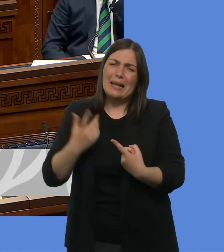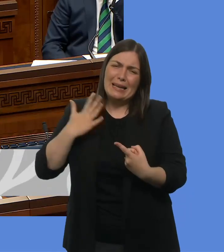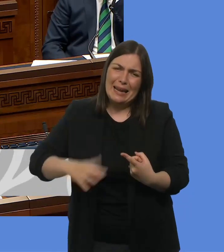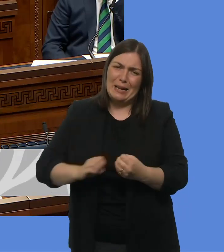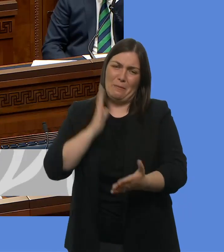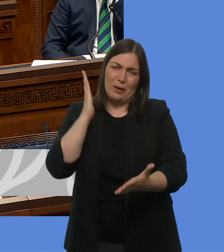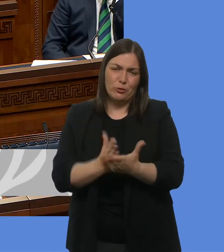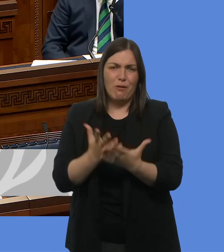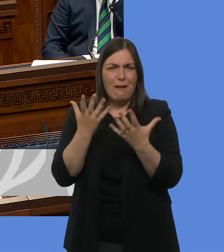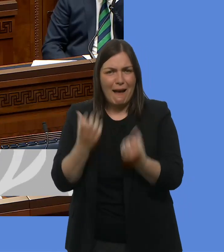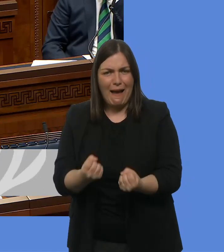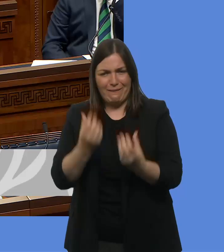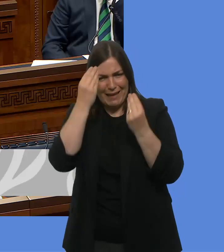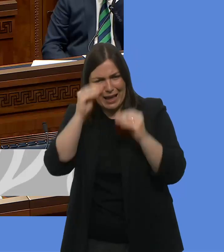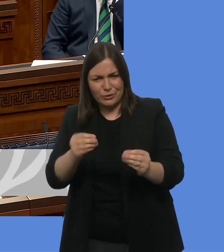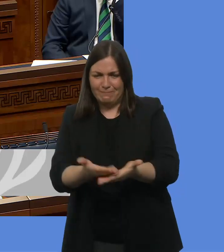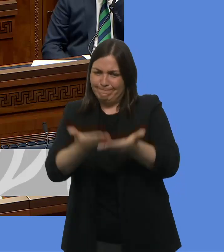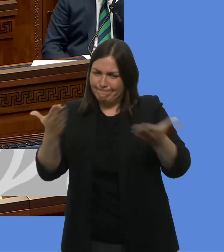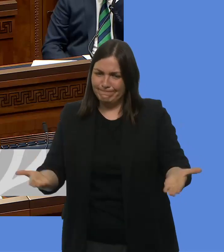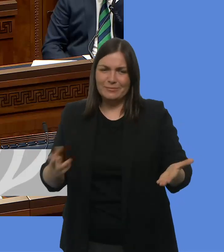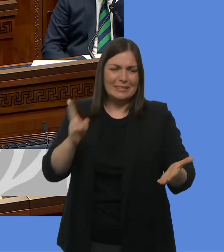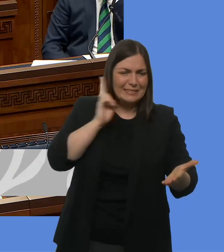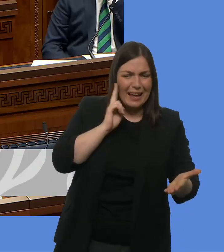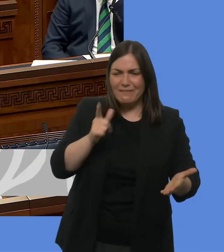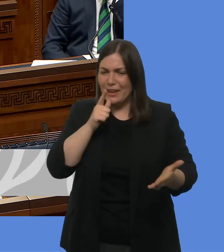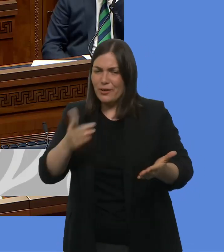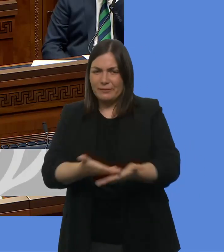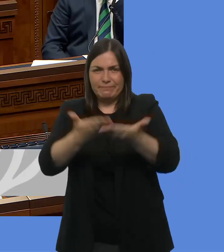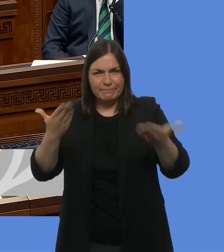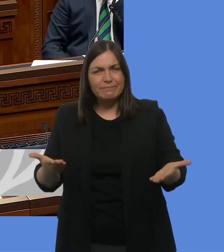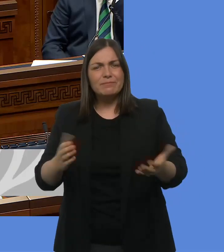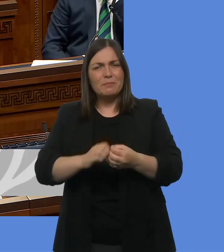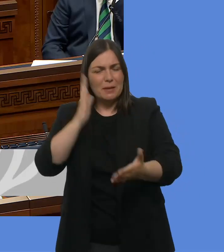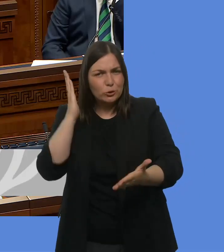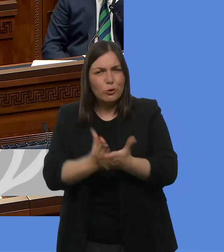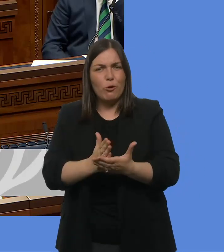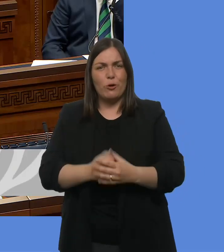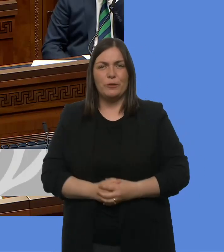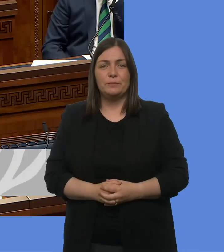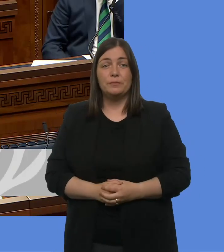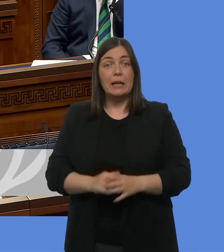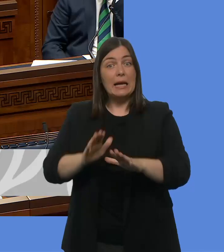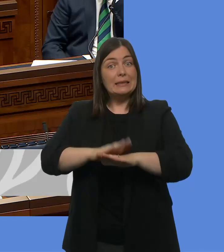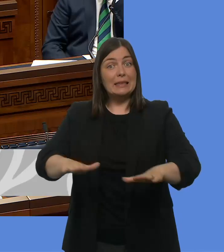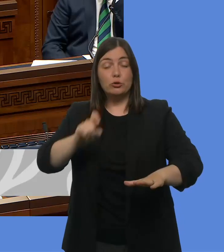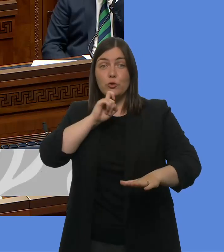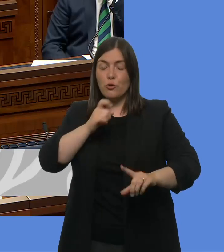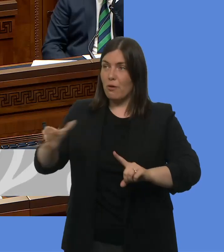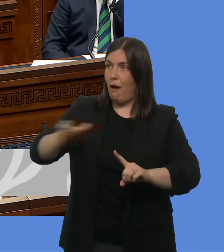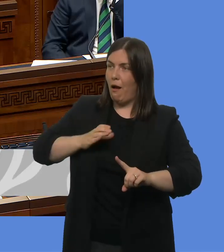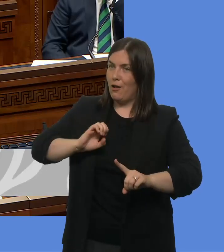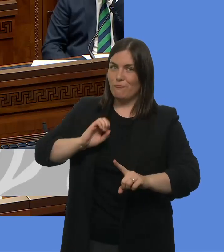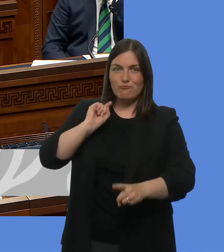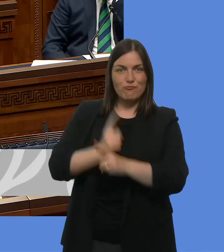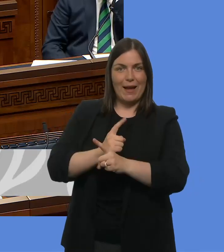long-term investment in the future of Northern Ireland's society and economy. Children who receive the right support from an early age are more likely to